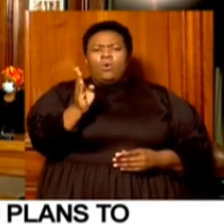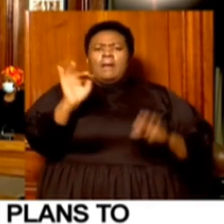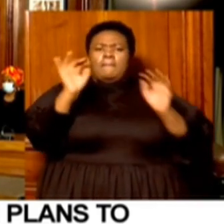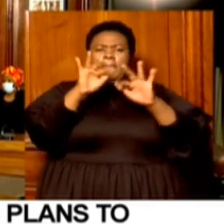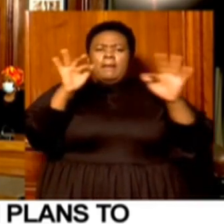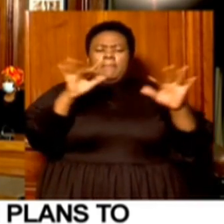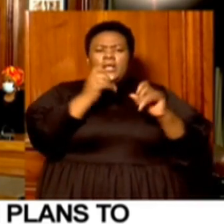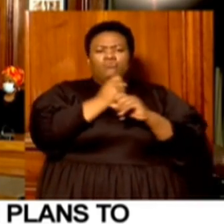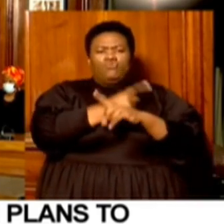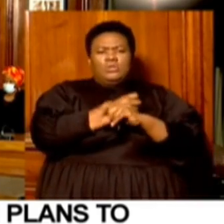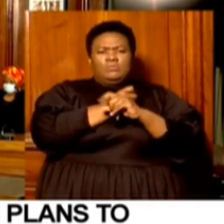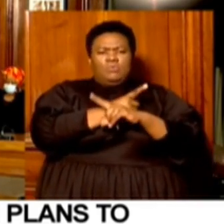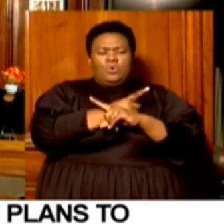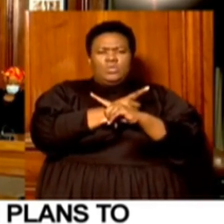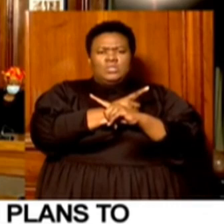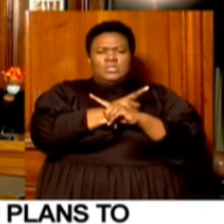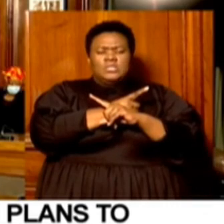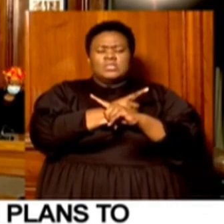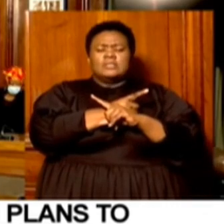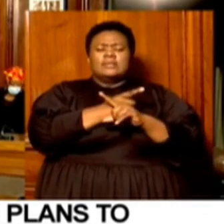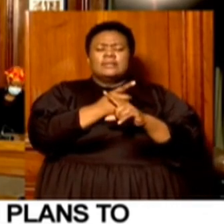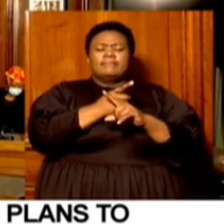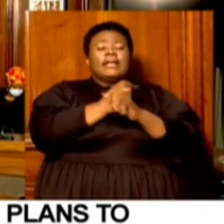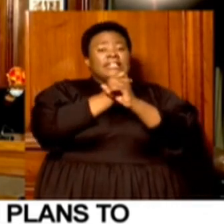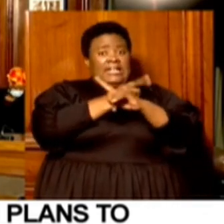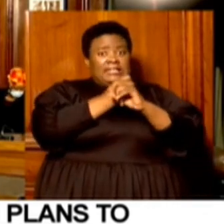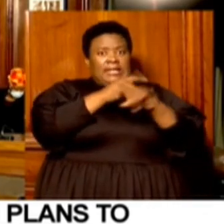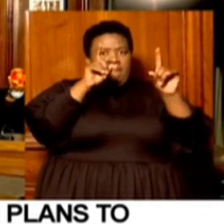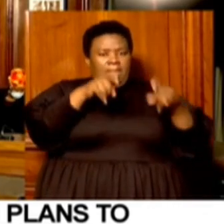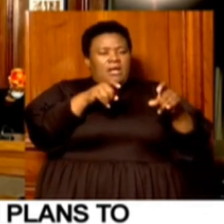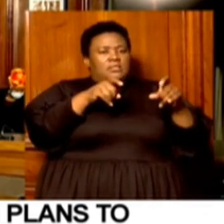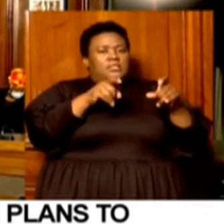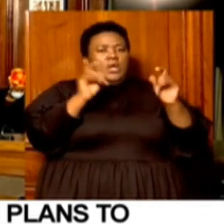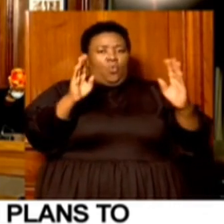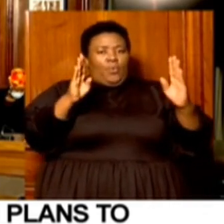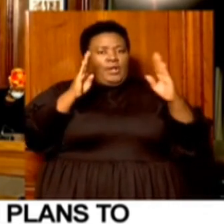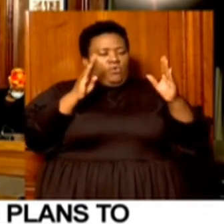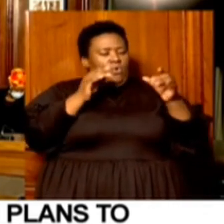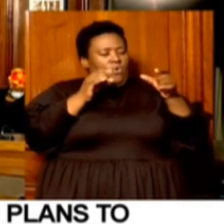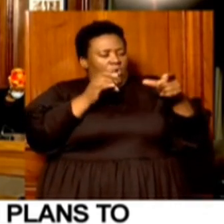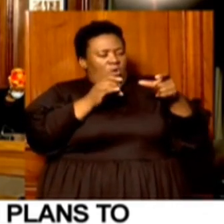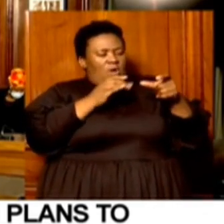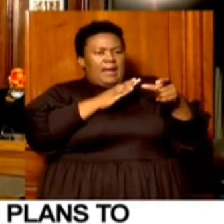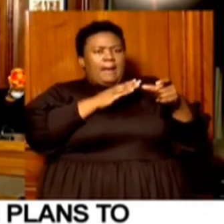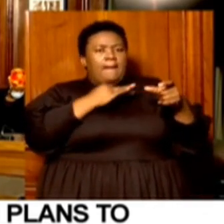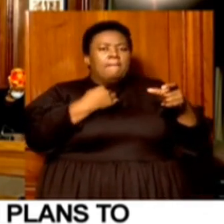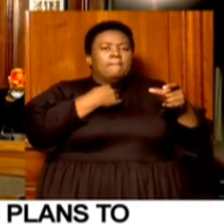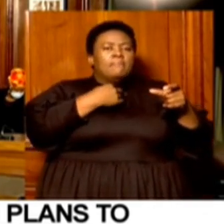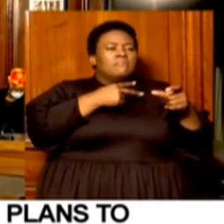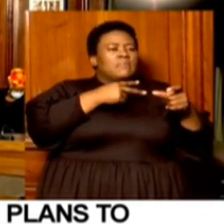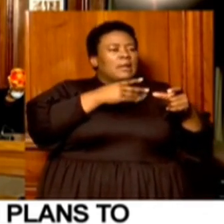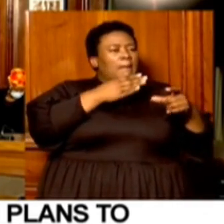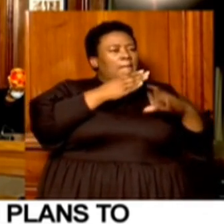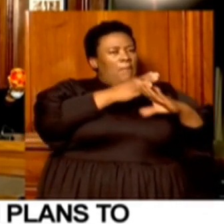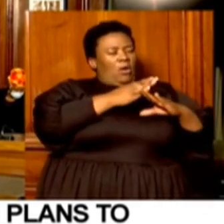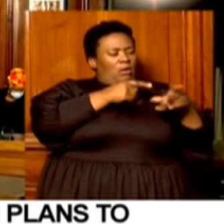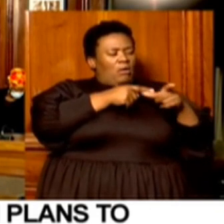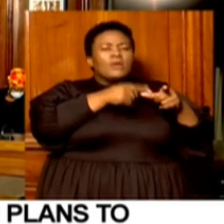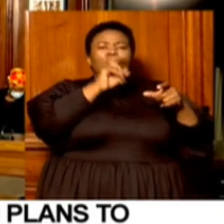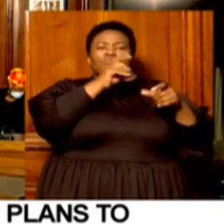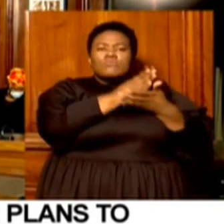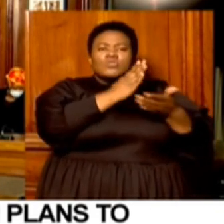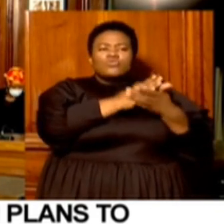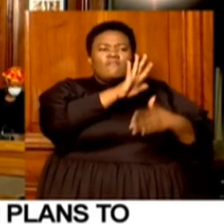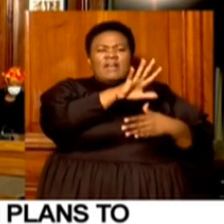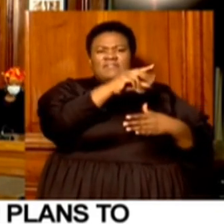be fitted with window jammers or blockers in order to keep the windows 5 centimeters open, close